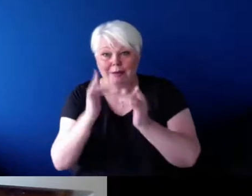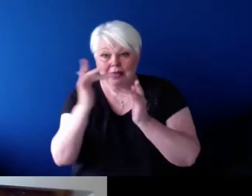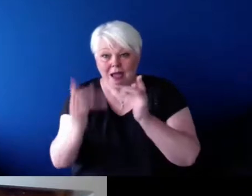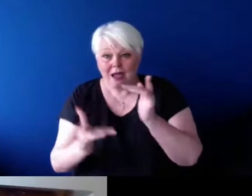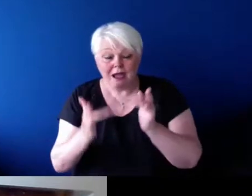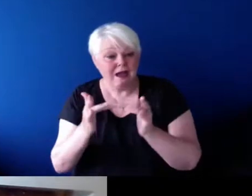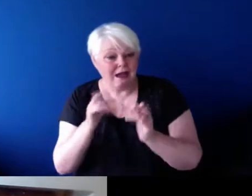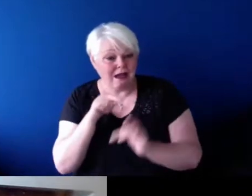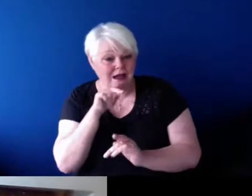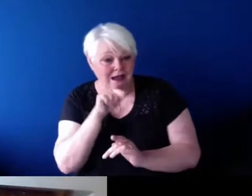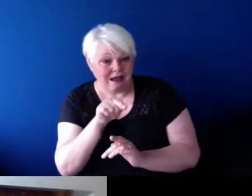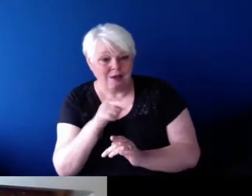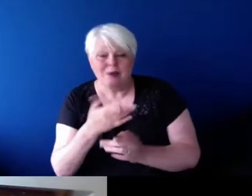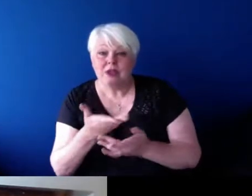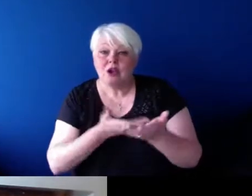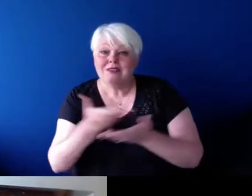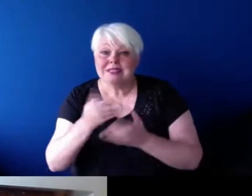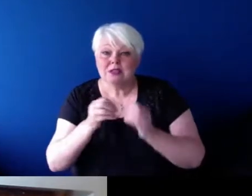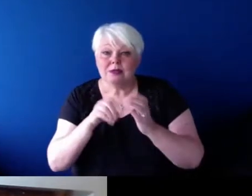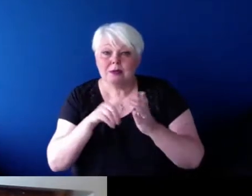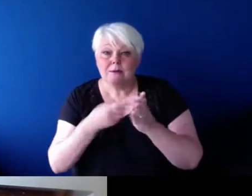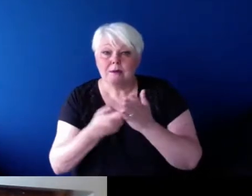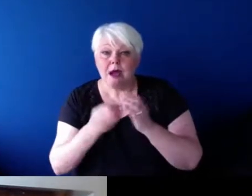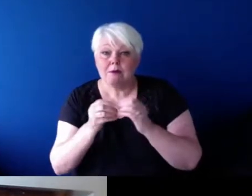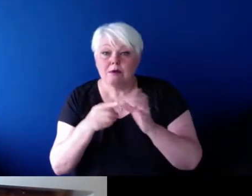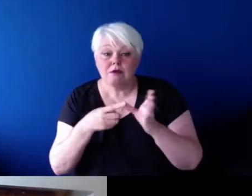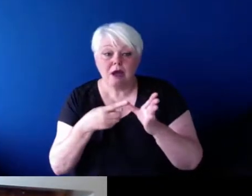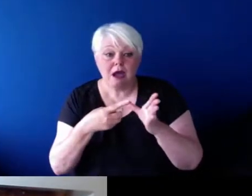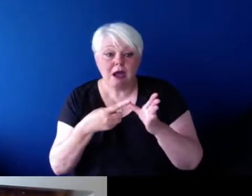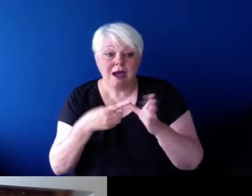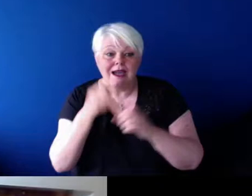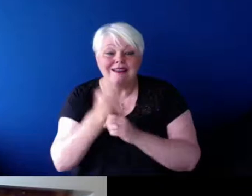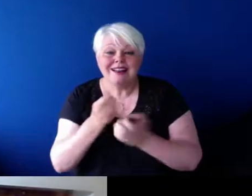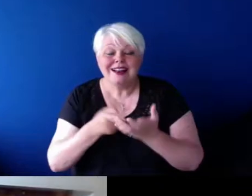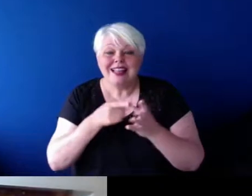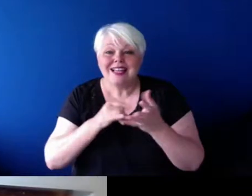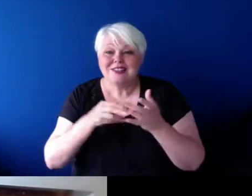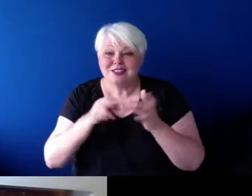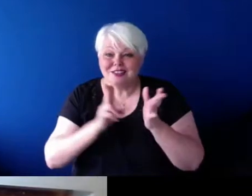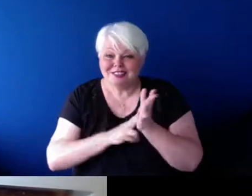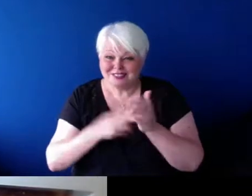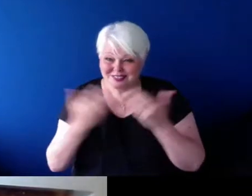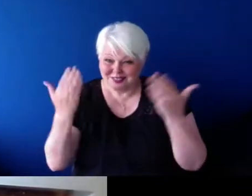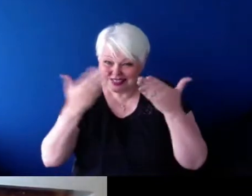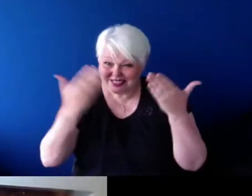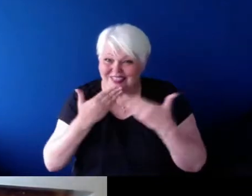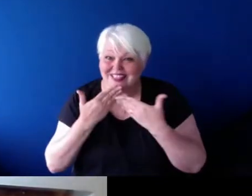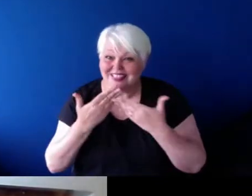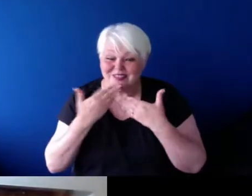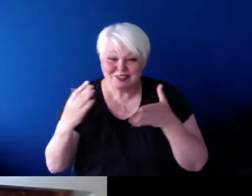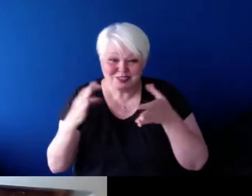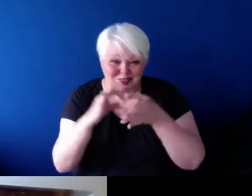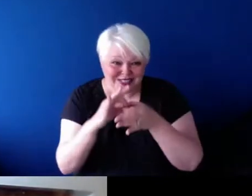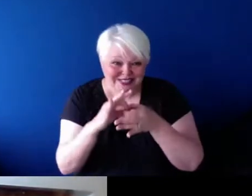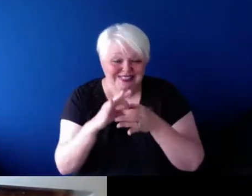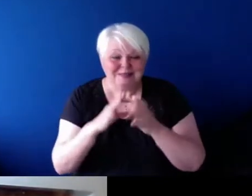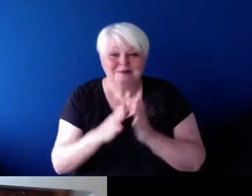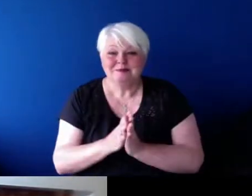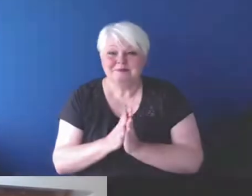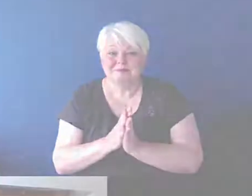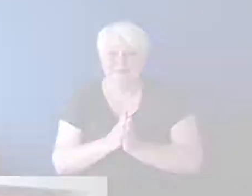we're going to be in conversation with Barbara Glasson. So good evening, Barbara, and thank you for joining us. And